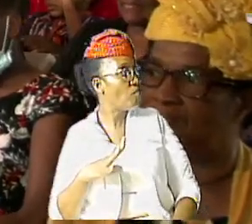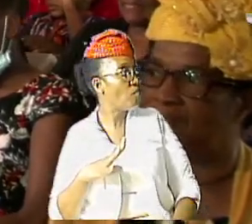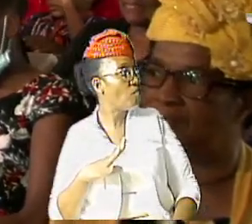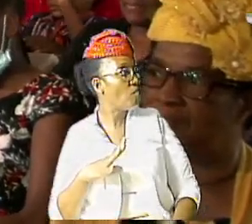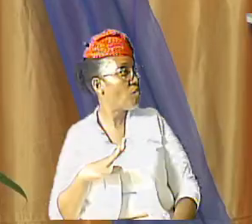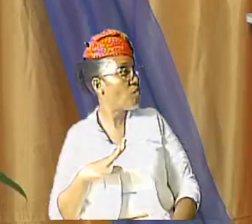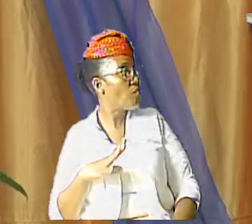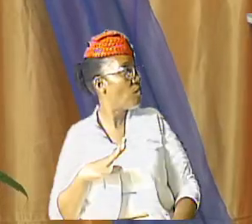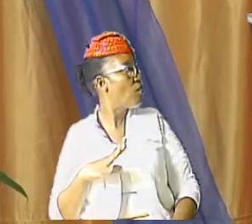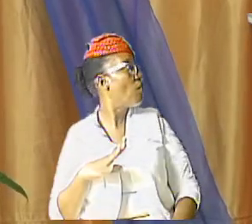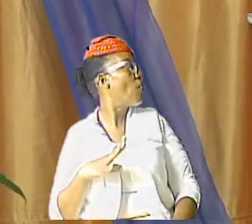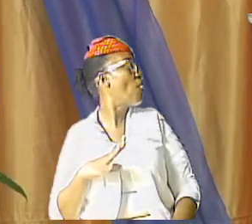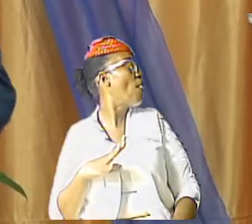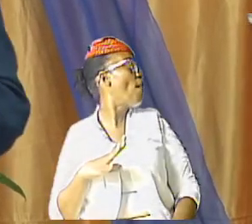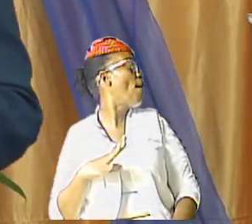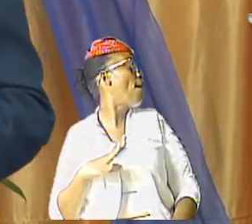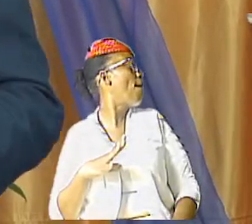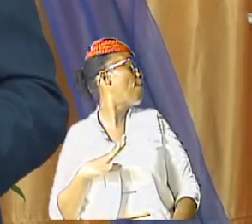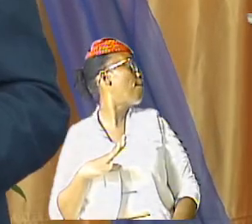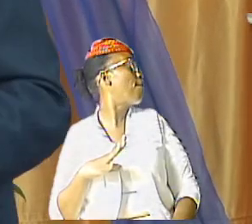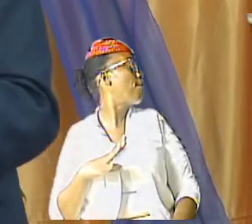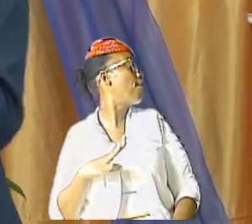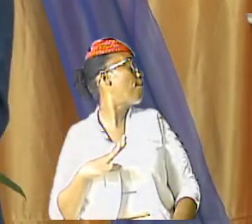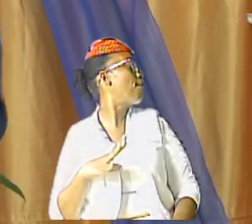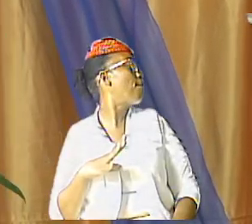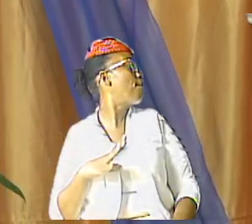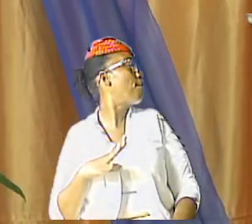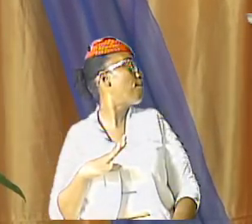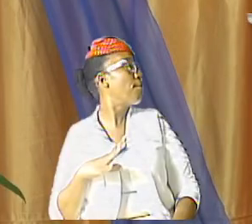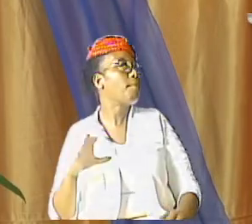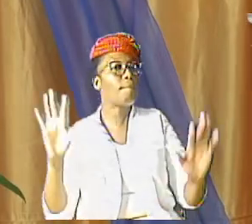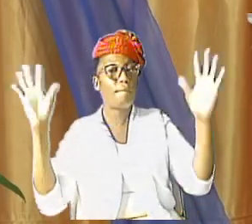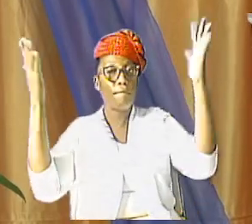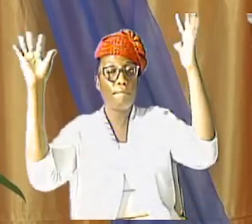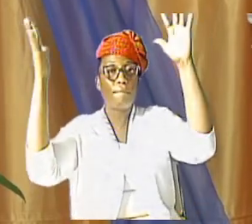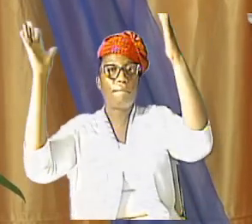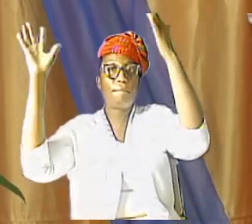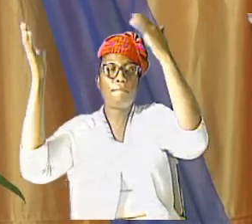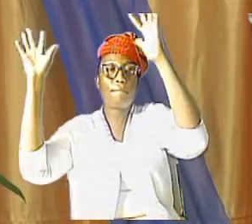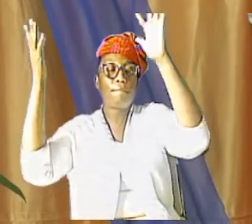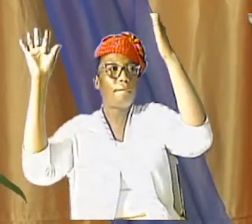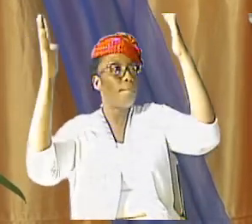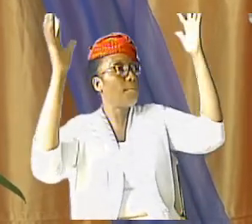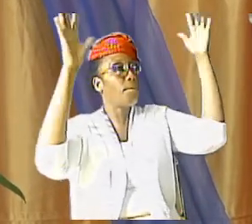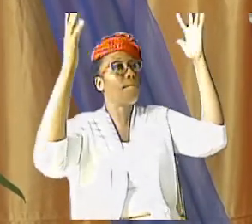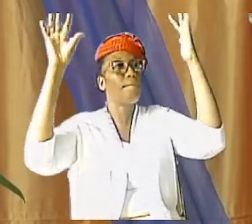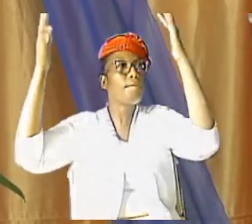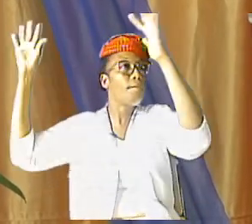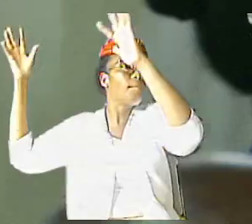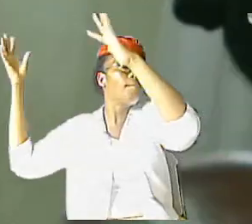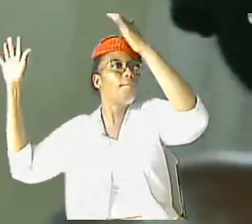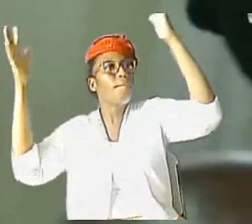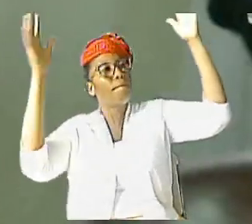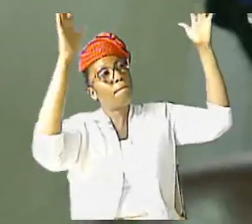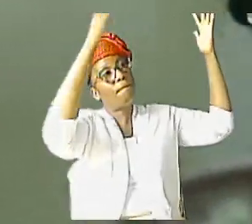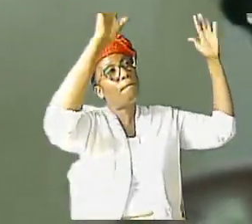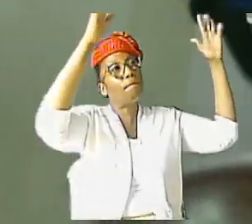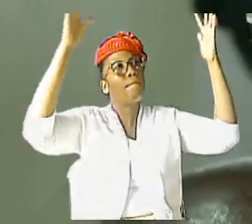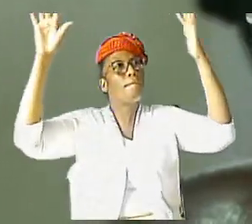Amen. See Omar there. Yes. Amen. Come on, we put our hands together for these beautiful, beautiful people. Amen, amen,